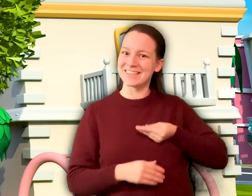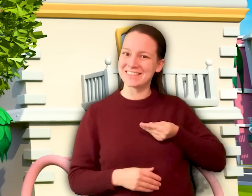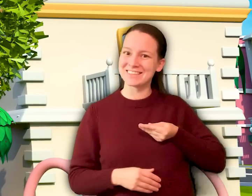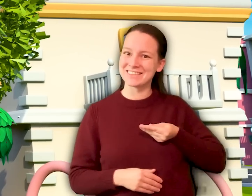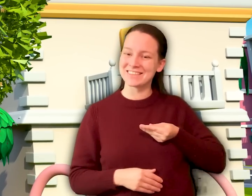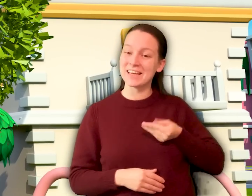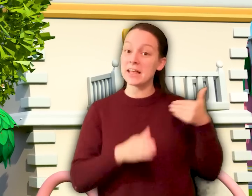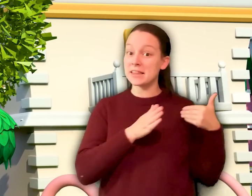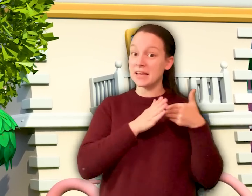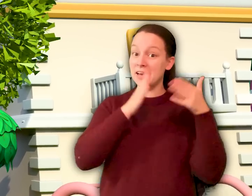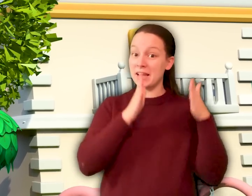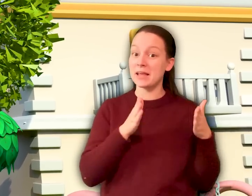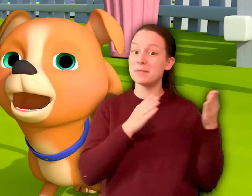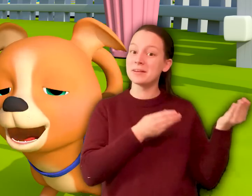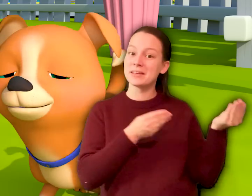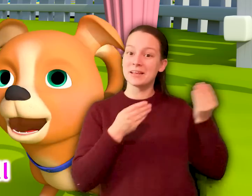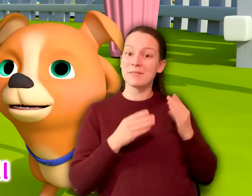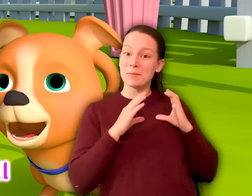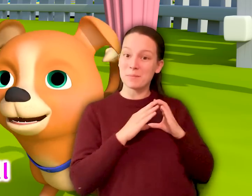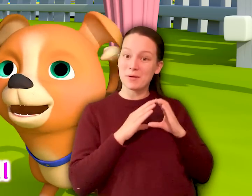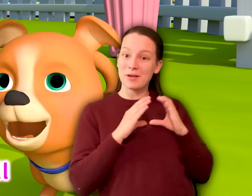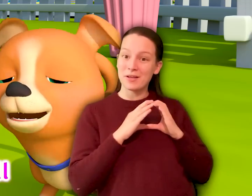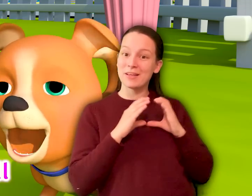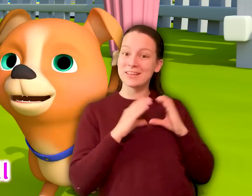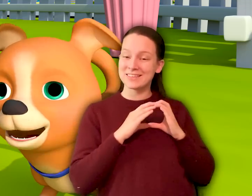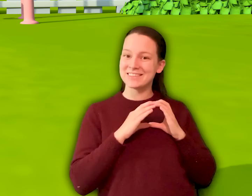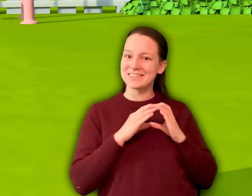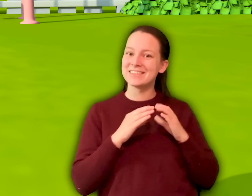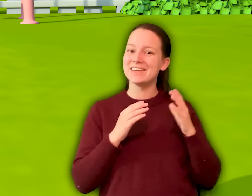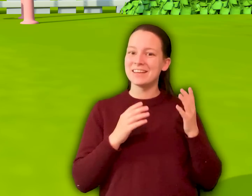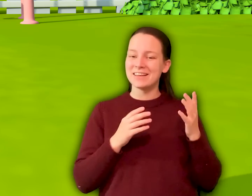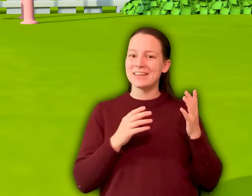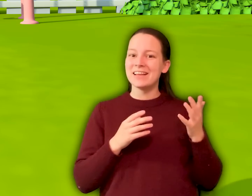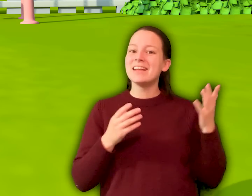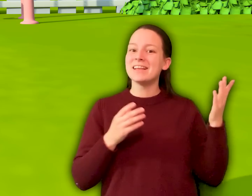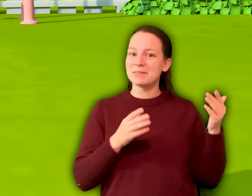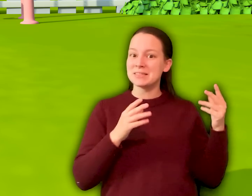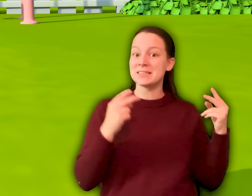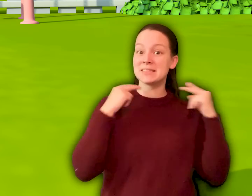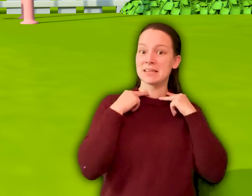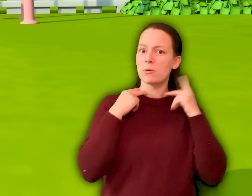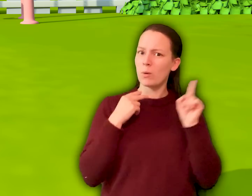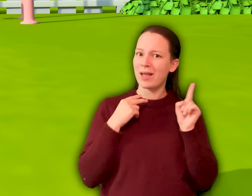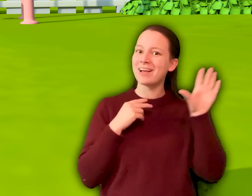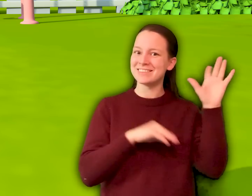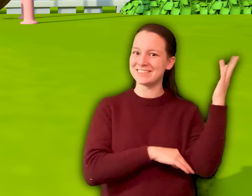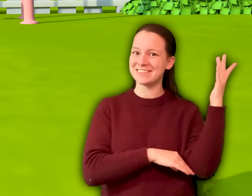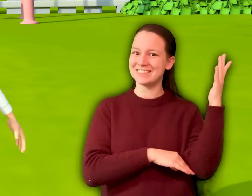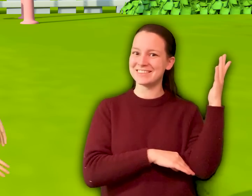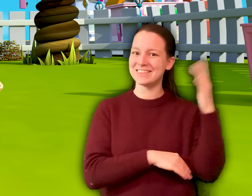back car ball our neighbor gave us back car ball it was stuck in his